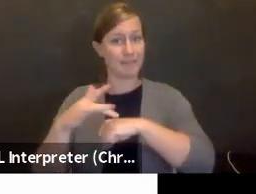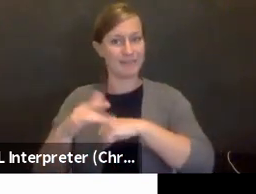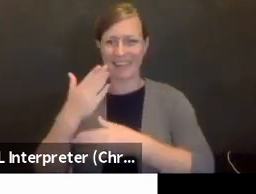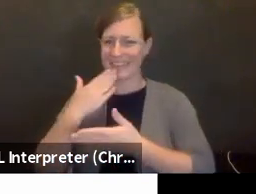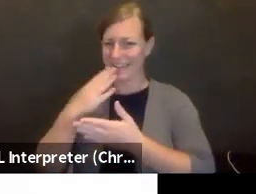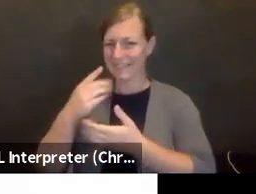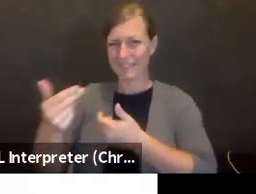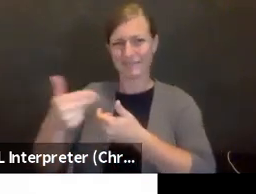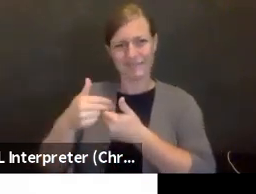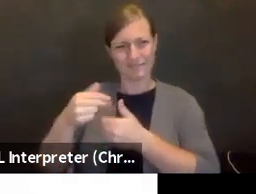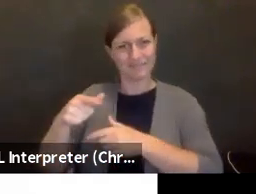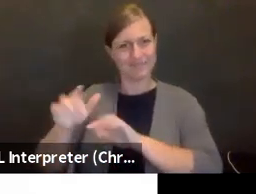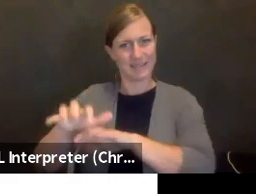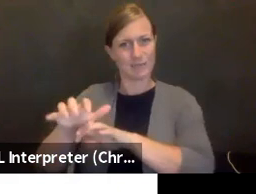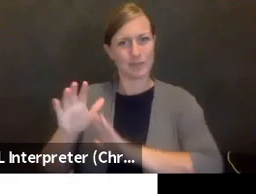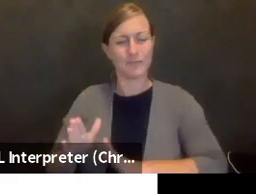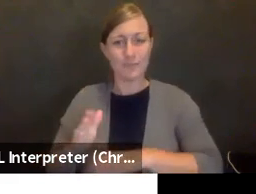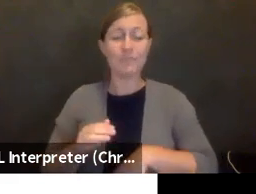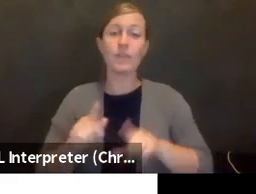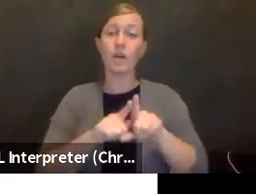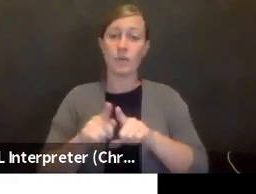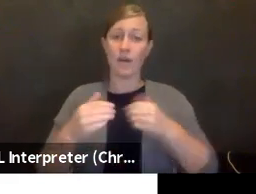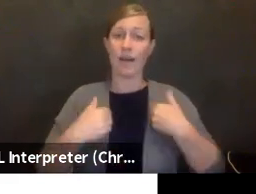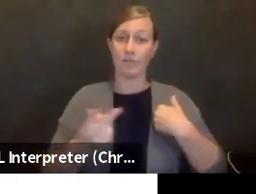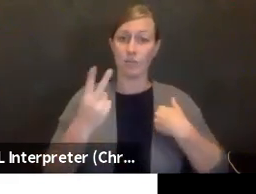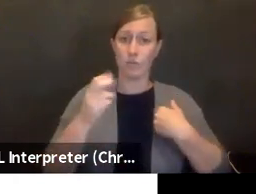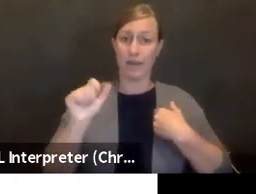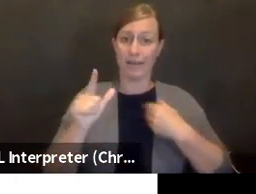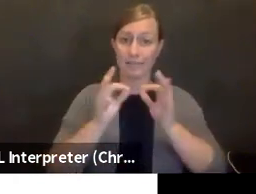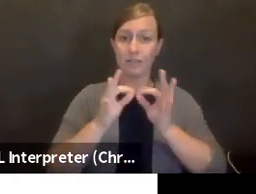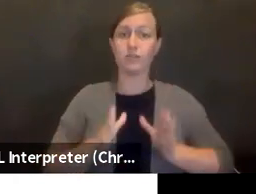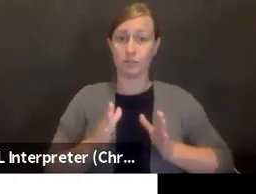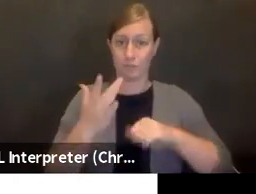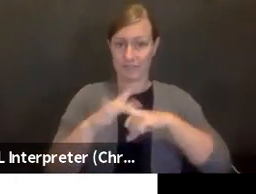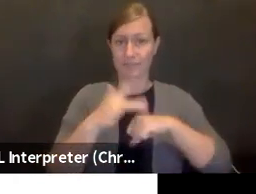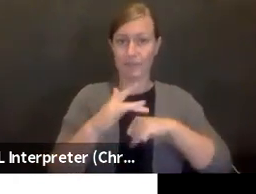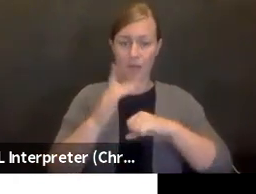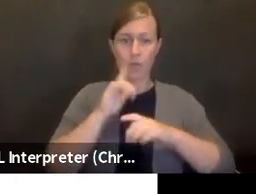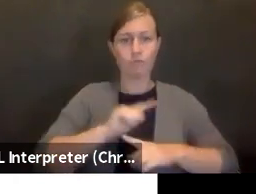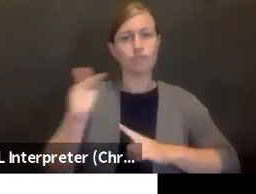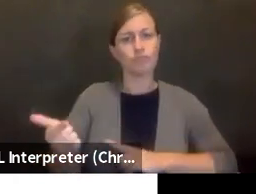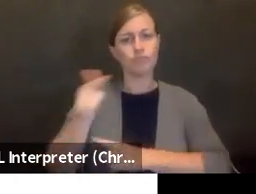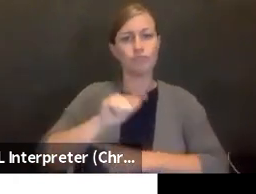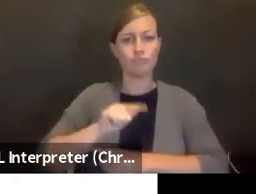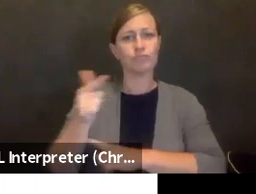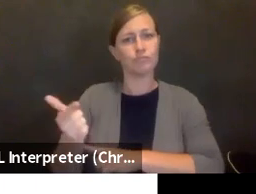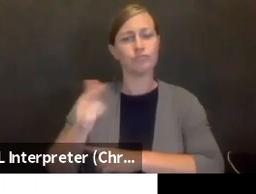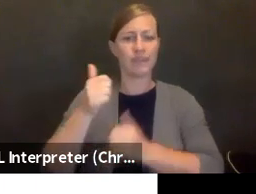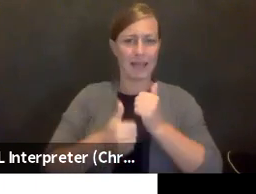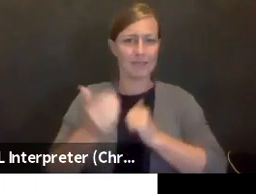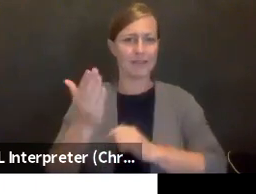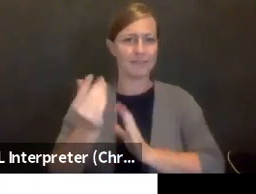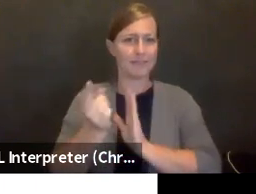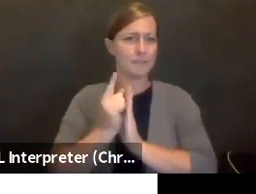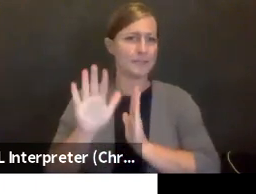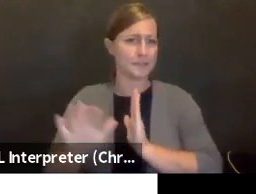for our closed captioning. We also have 2 ASL interpreters available, and they'll be switching back and forth every 15 minutes